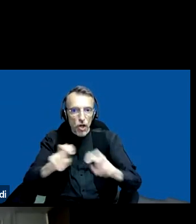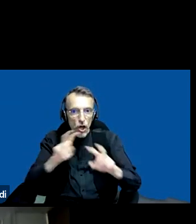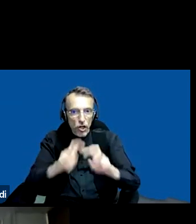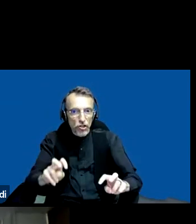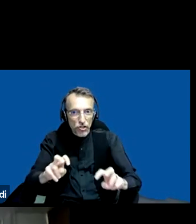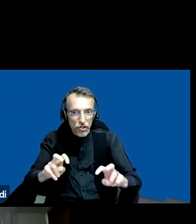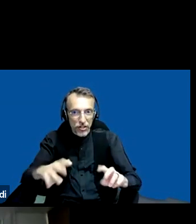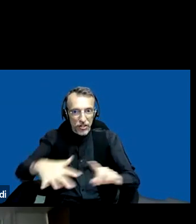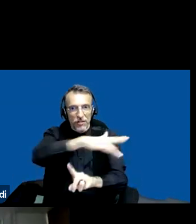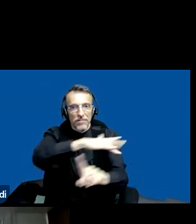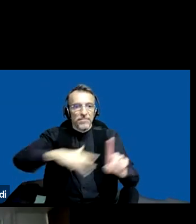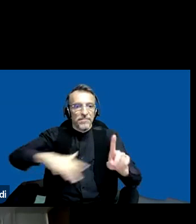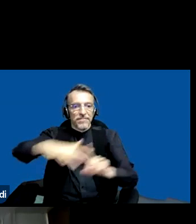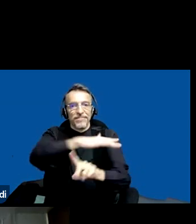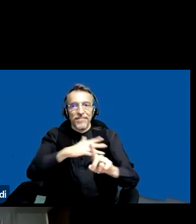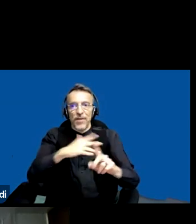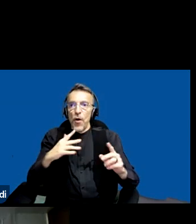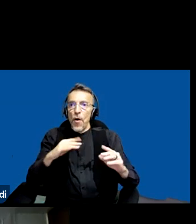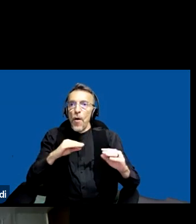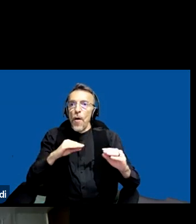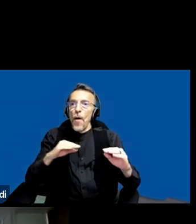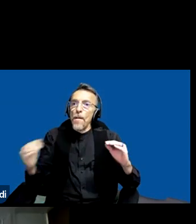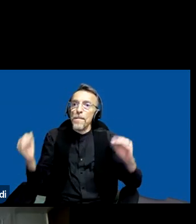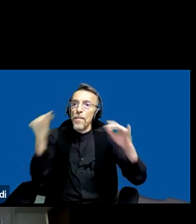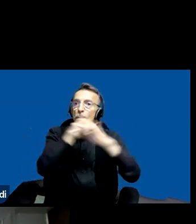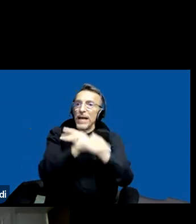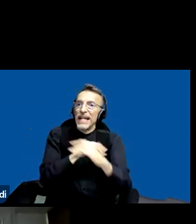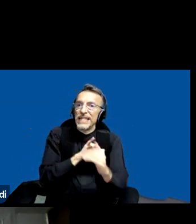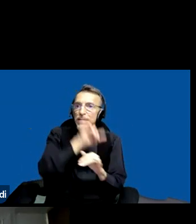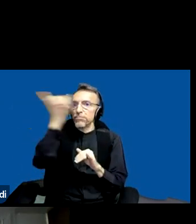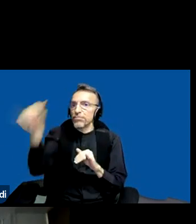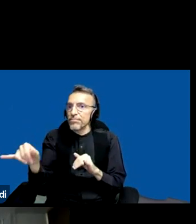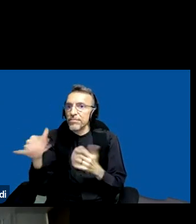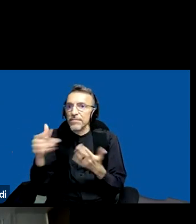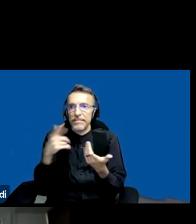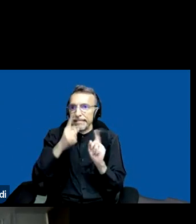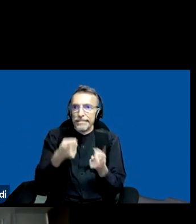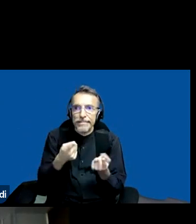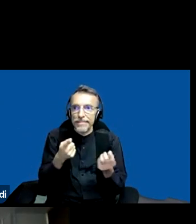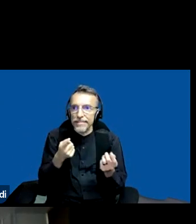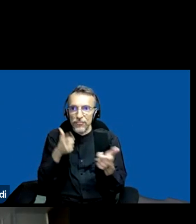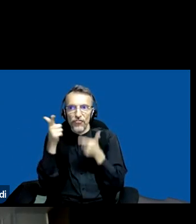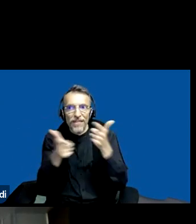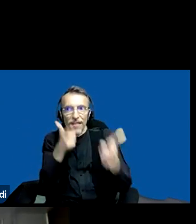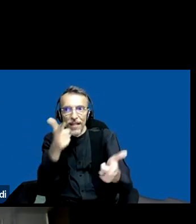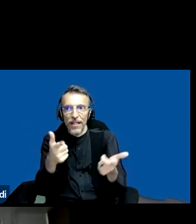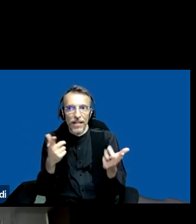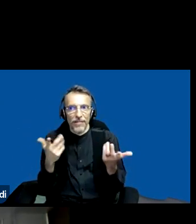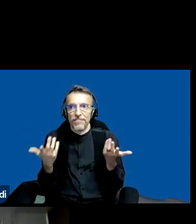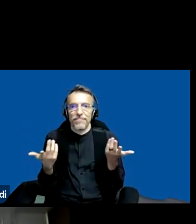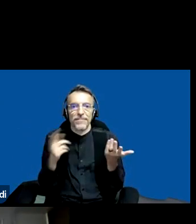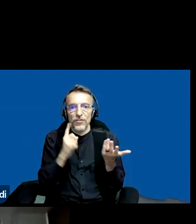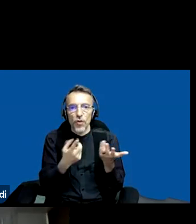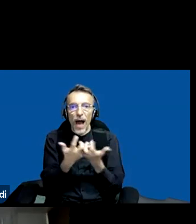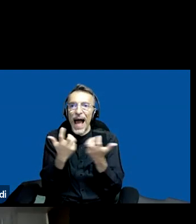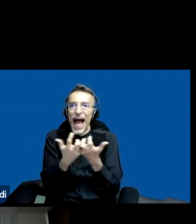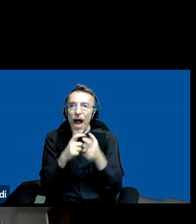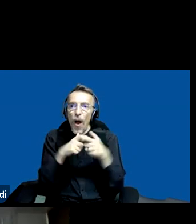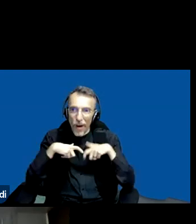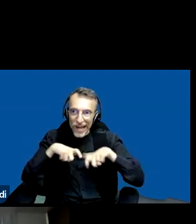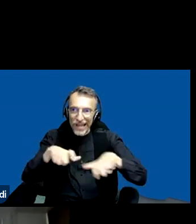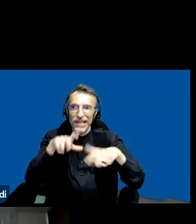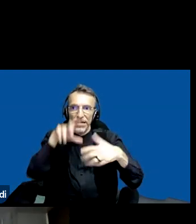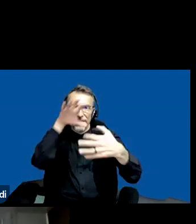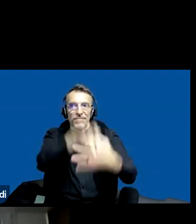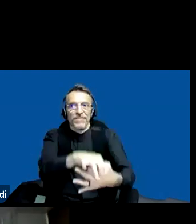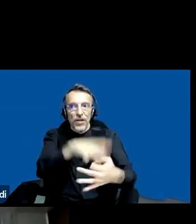context of restricted mobility? And in what ways can we maintain a humane connection to the field, as it were, to the real